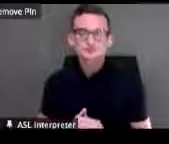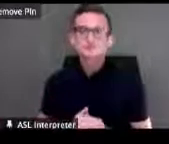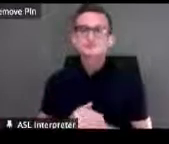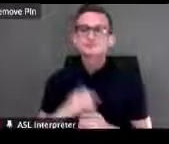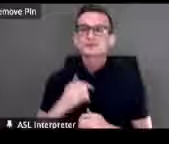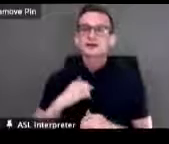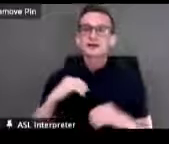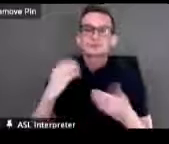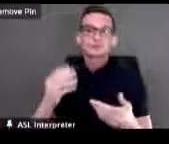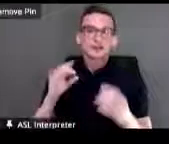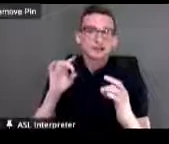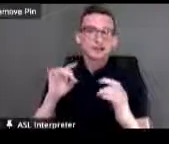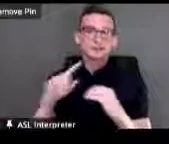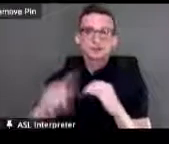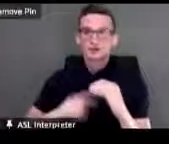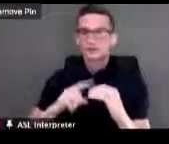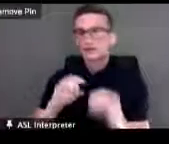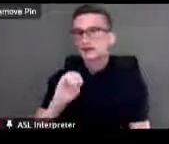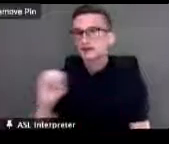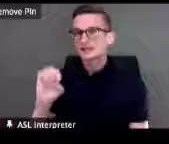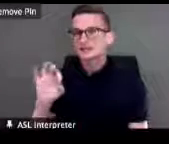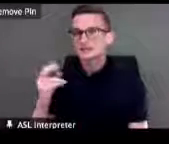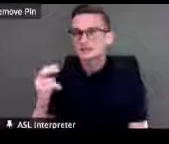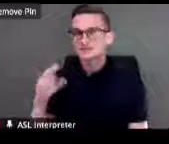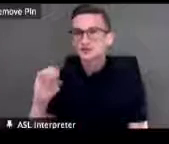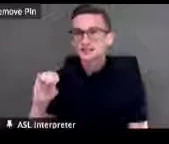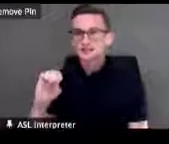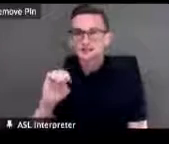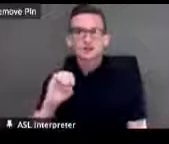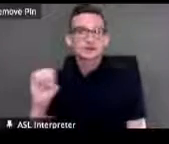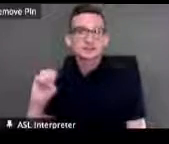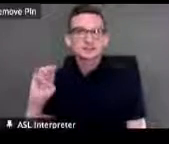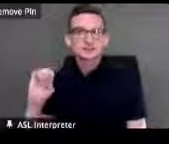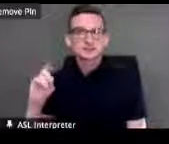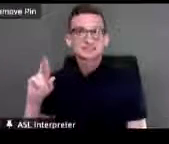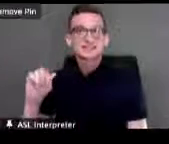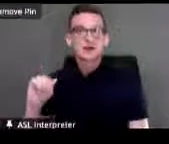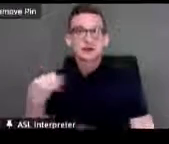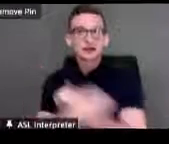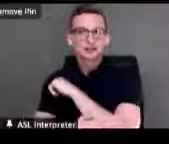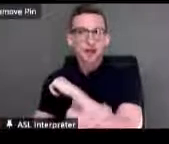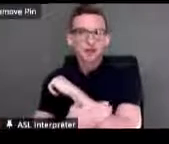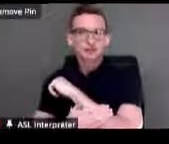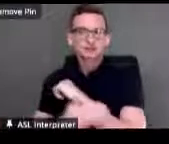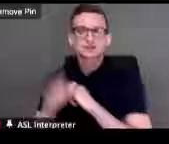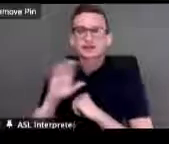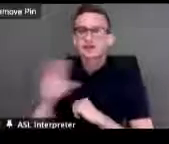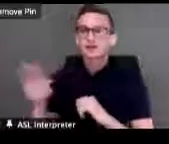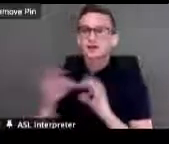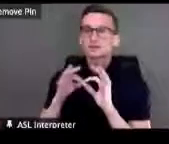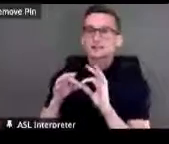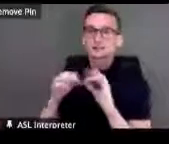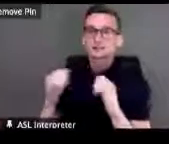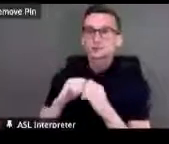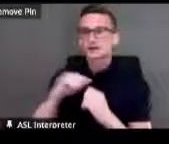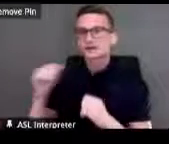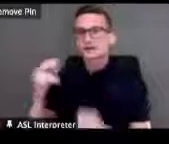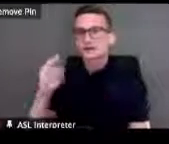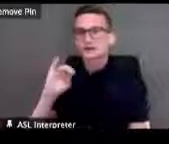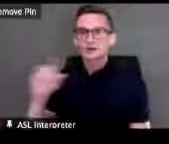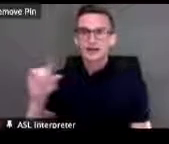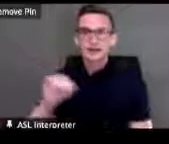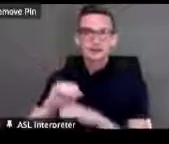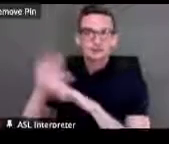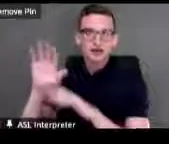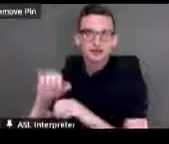today about Eastern Fresno County, Eastern Madera County, and their relationship to other foothill mountain areas of Mariposa, Calaveras,